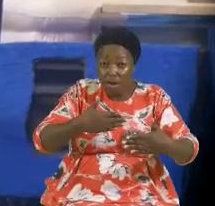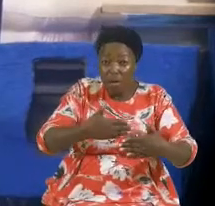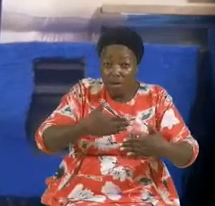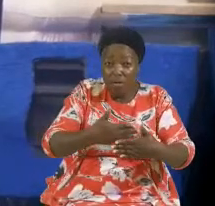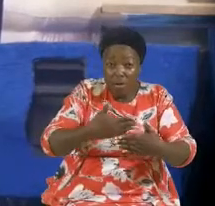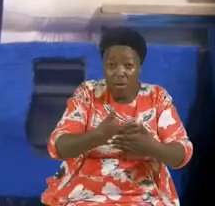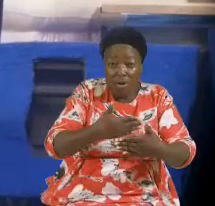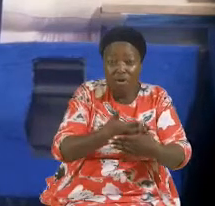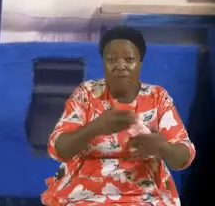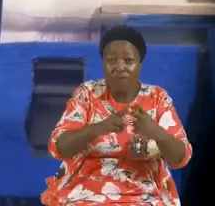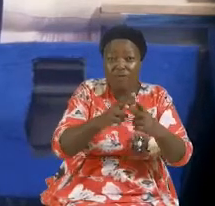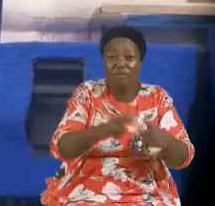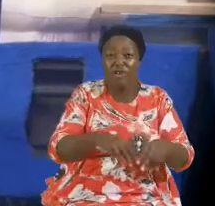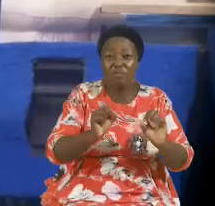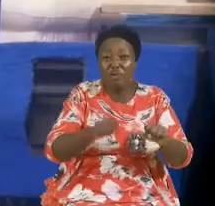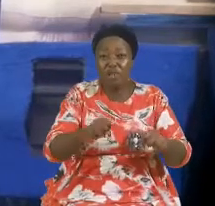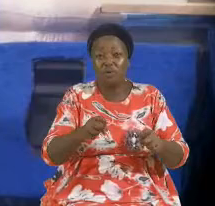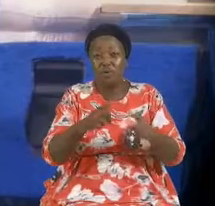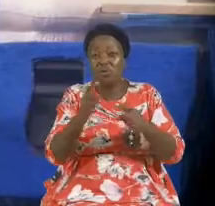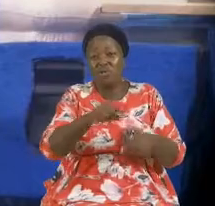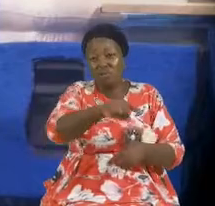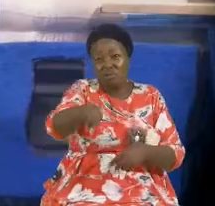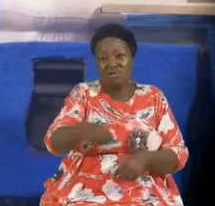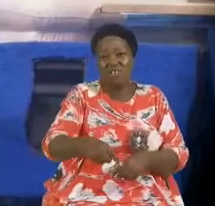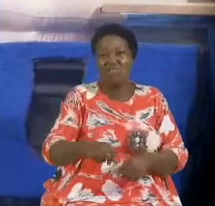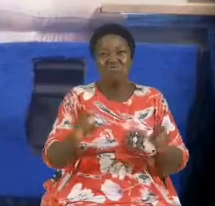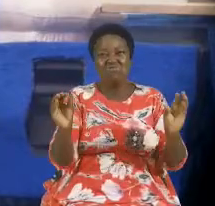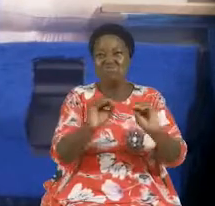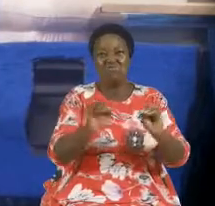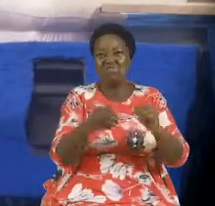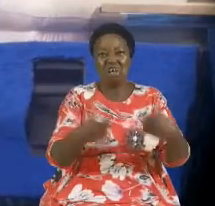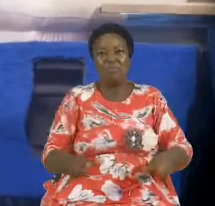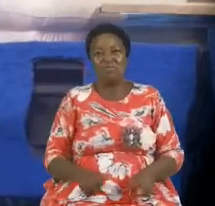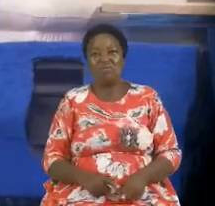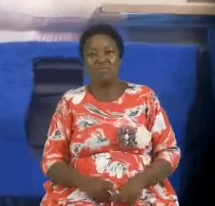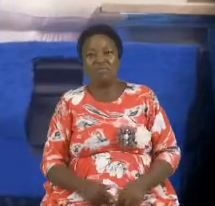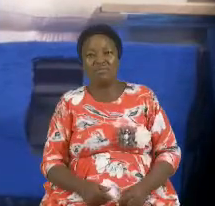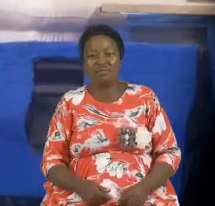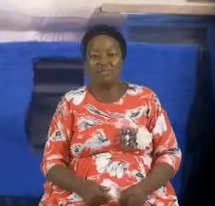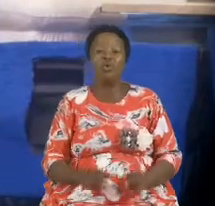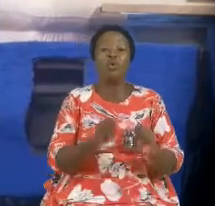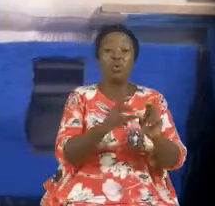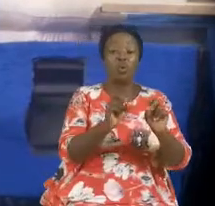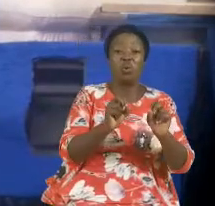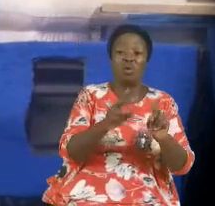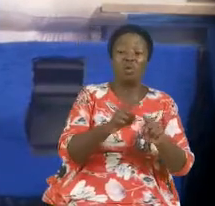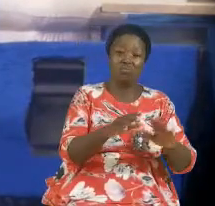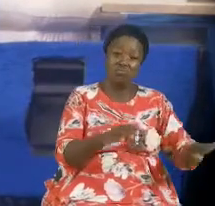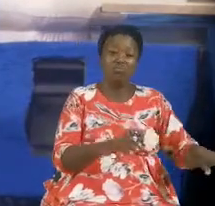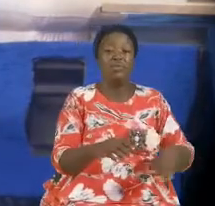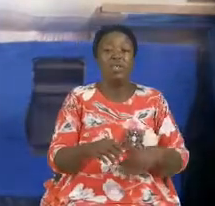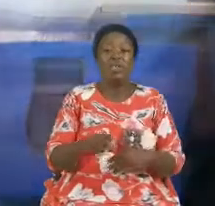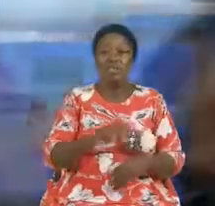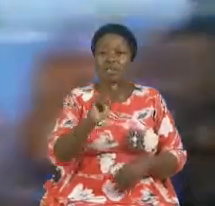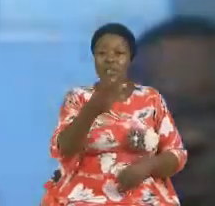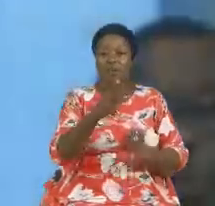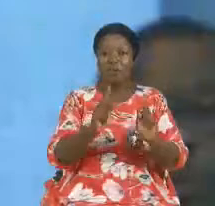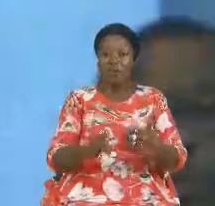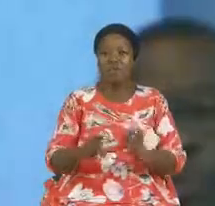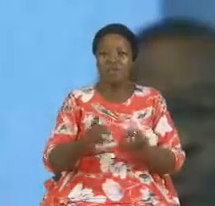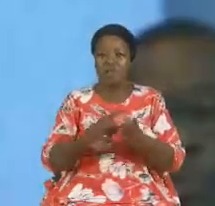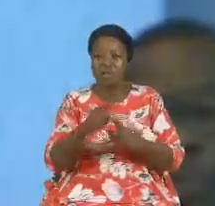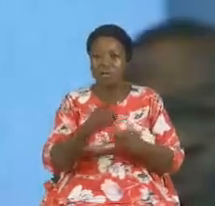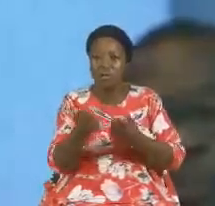get near as possible to the ditch and nothing will happen. I said, okay, that's all